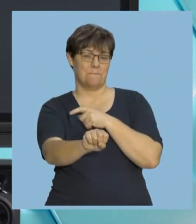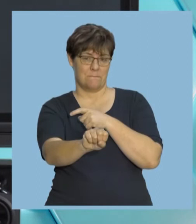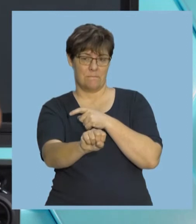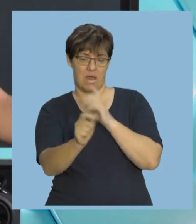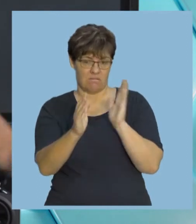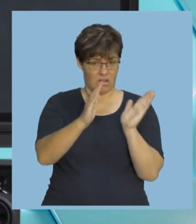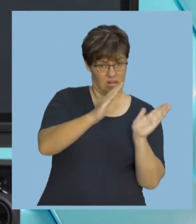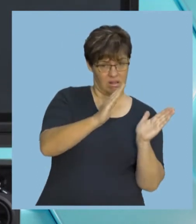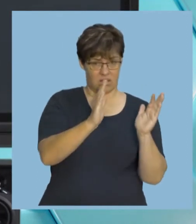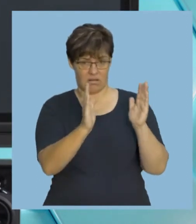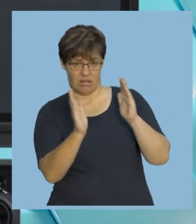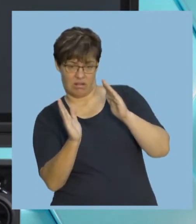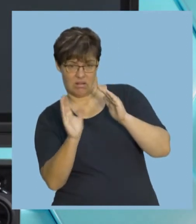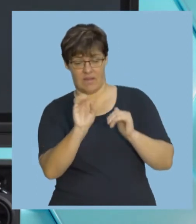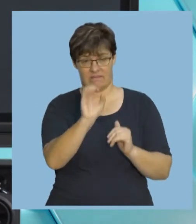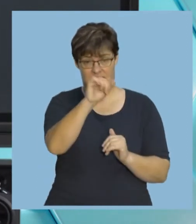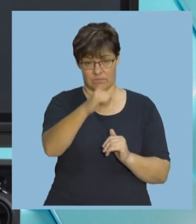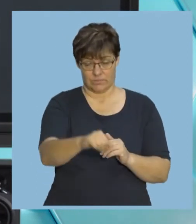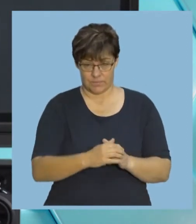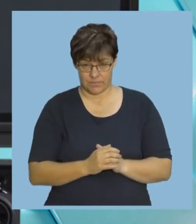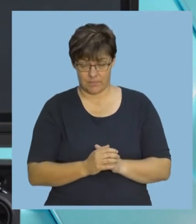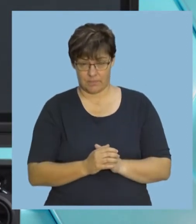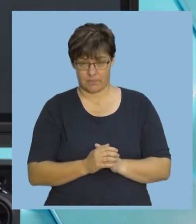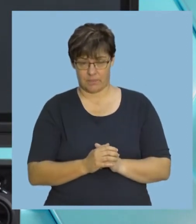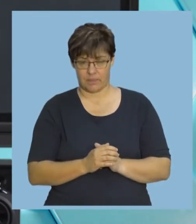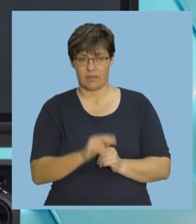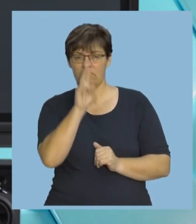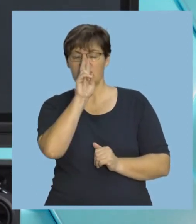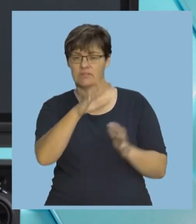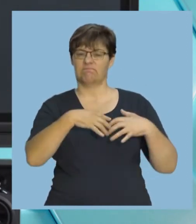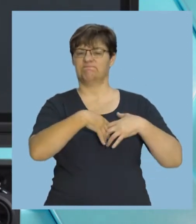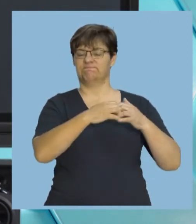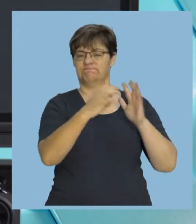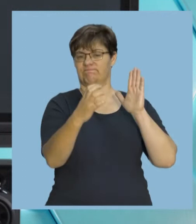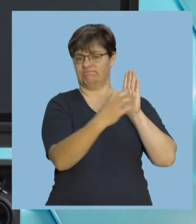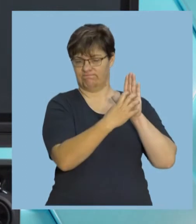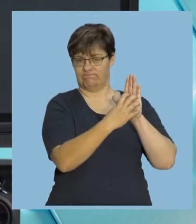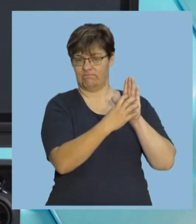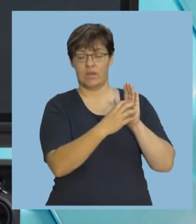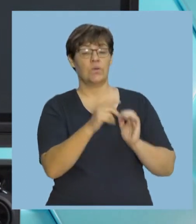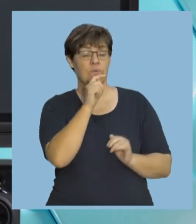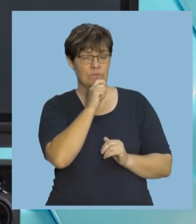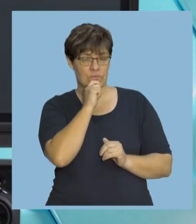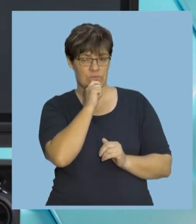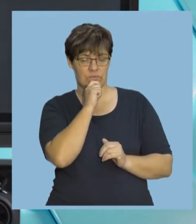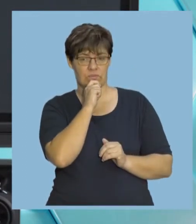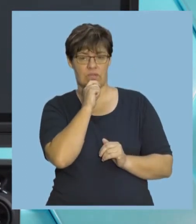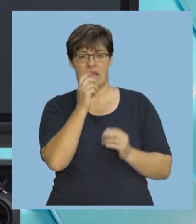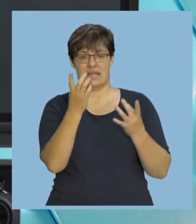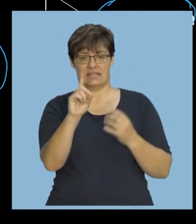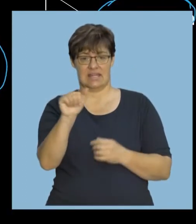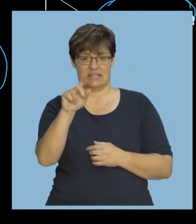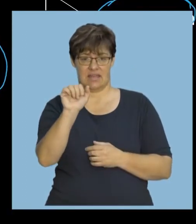the skewness. Okay. Now let's look at drawing one using raw data.